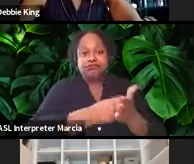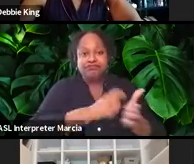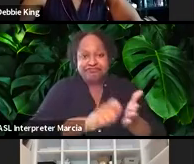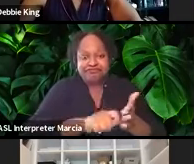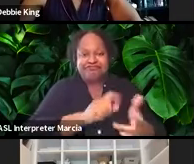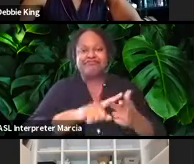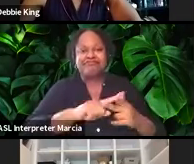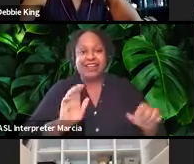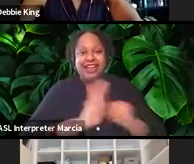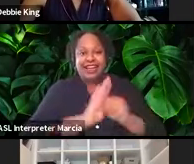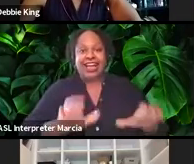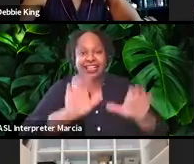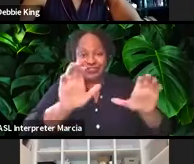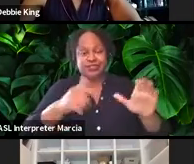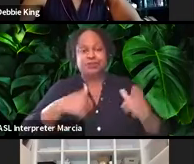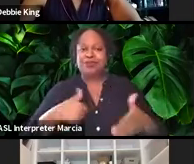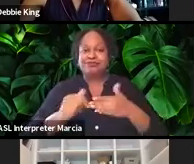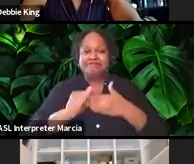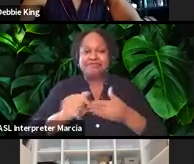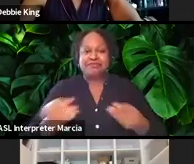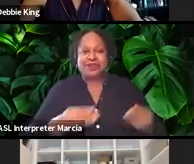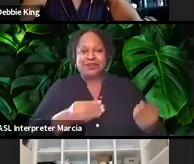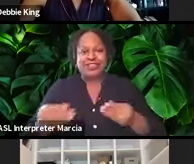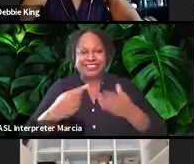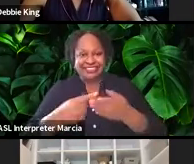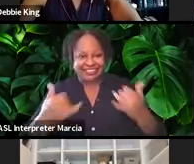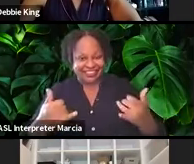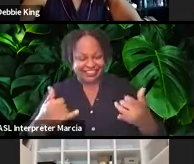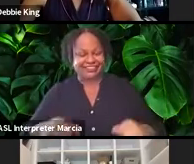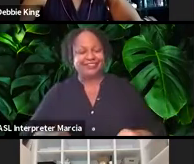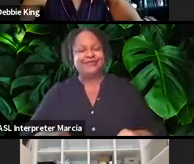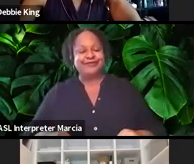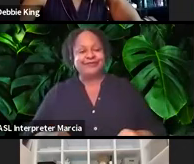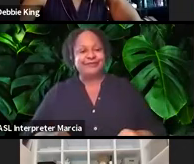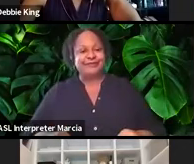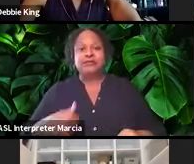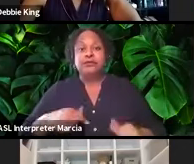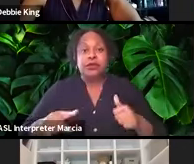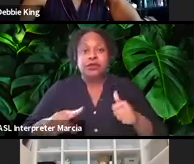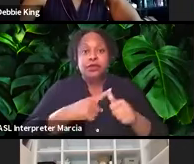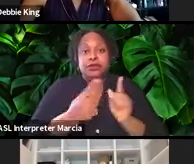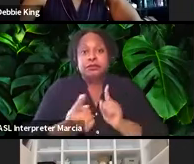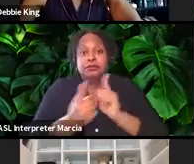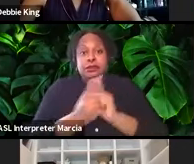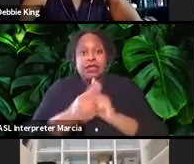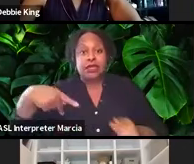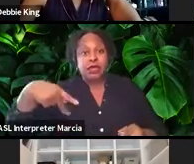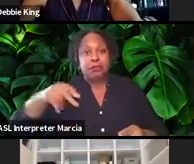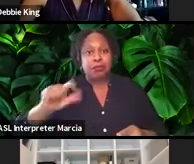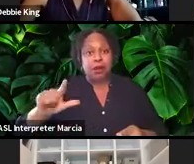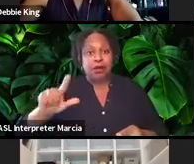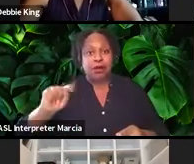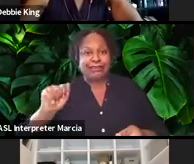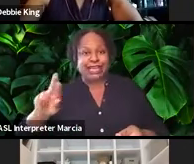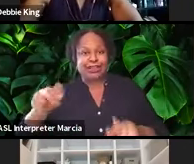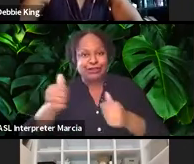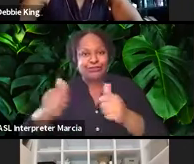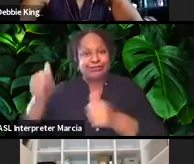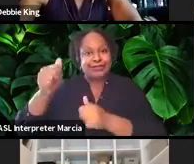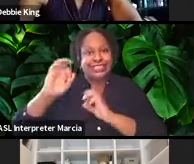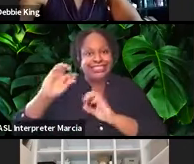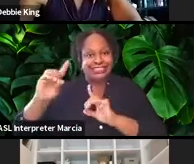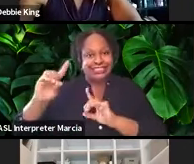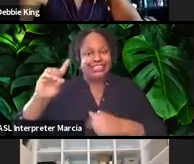wonderful conversation this evening. I first met Paul Taylor, the executive director of